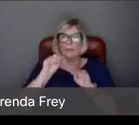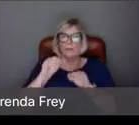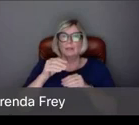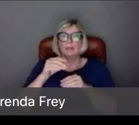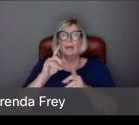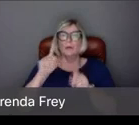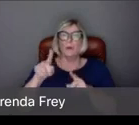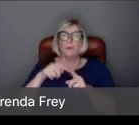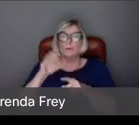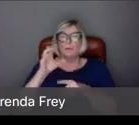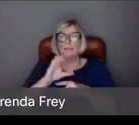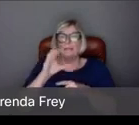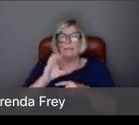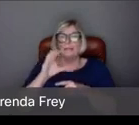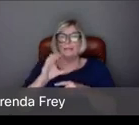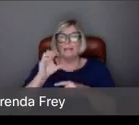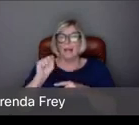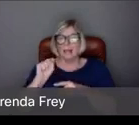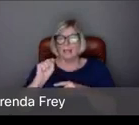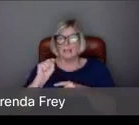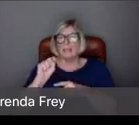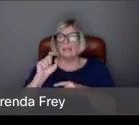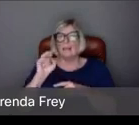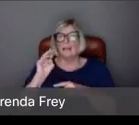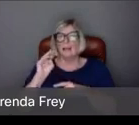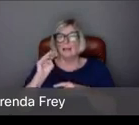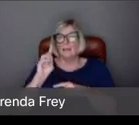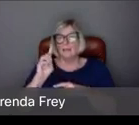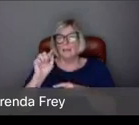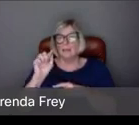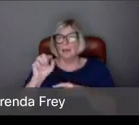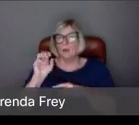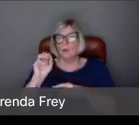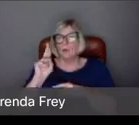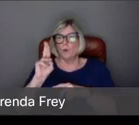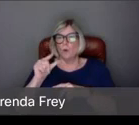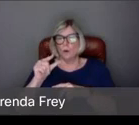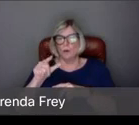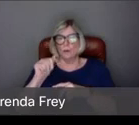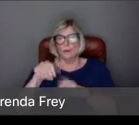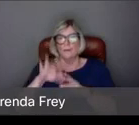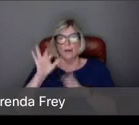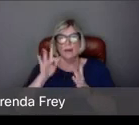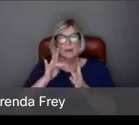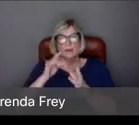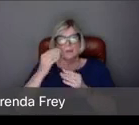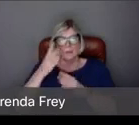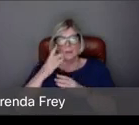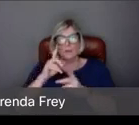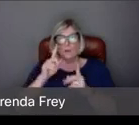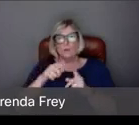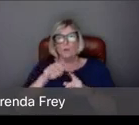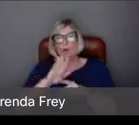the chat? cccsmd.org, I think that's probably, you'll be able to find the contact information if you just go to their